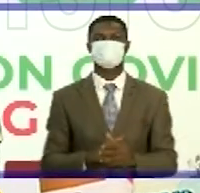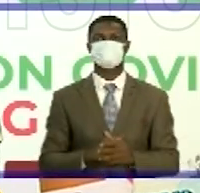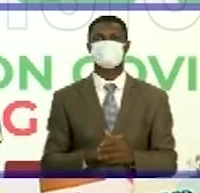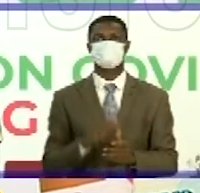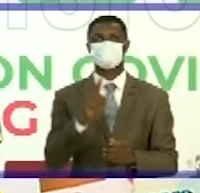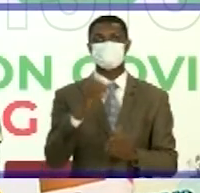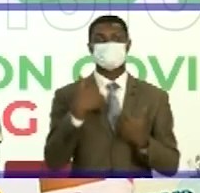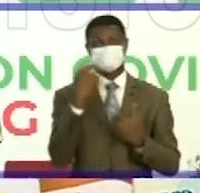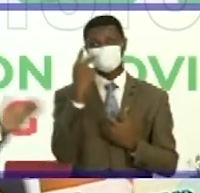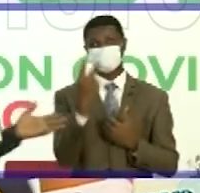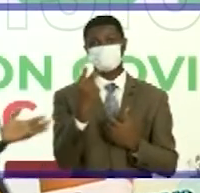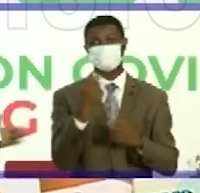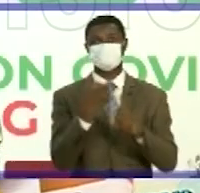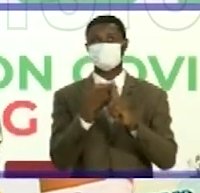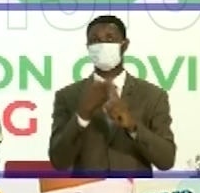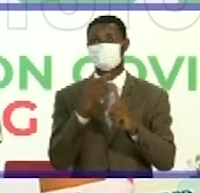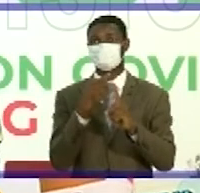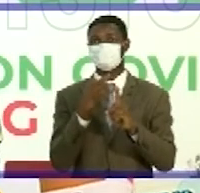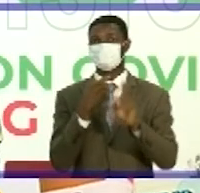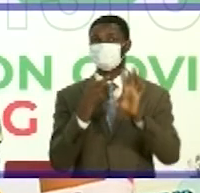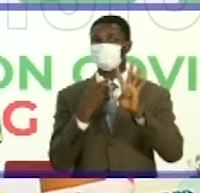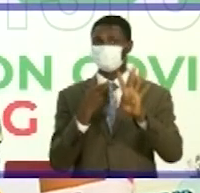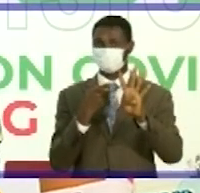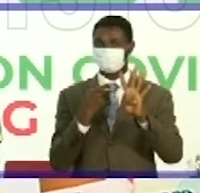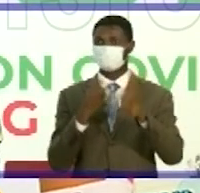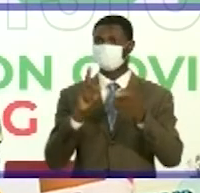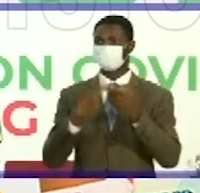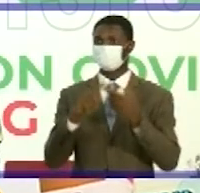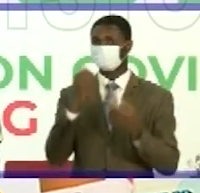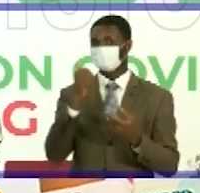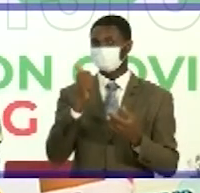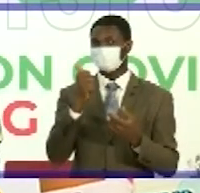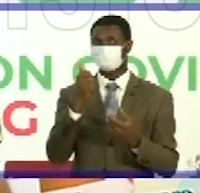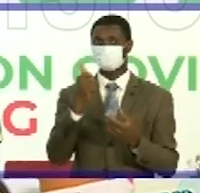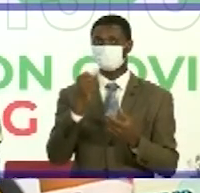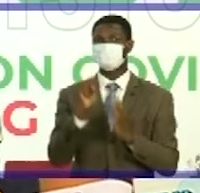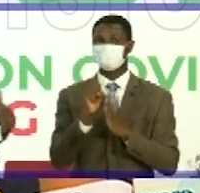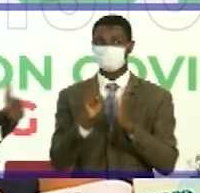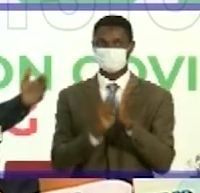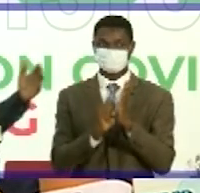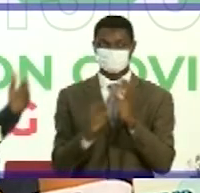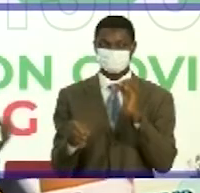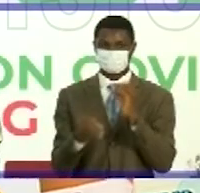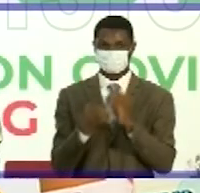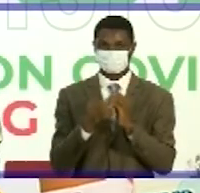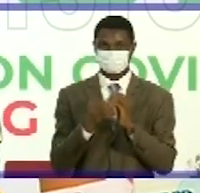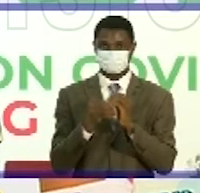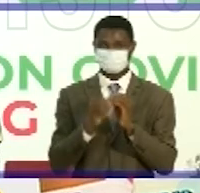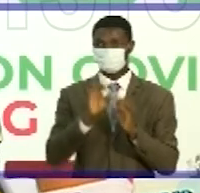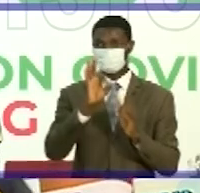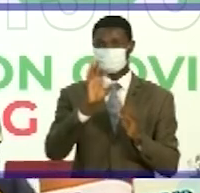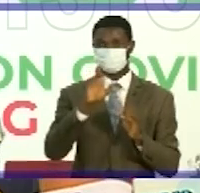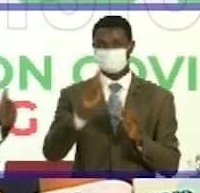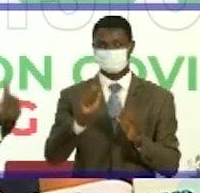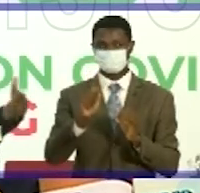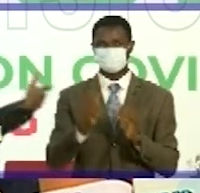seen, from 4 to 10 states plus FCD, exceeding the margin of 1,000. So it means